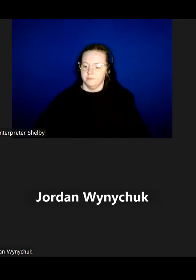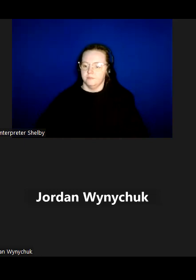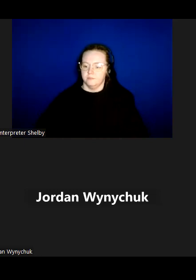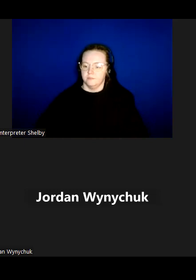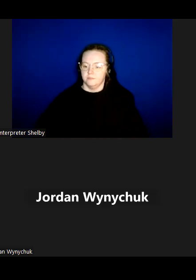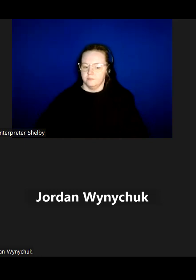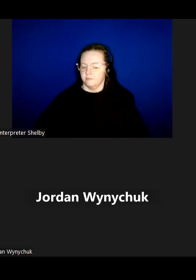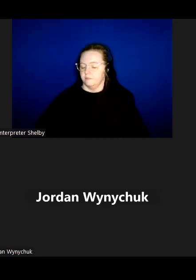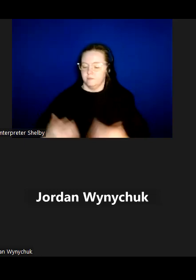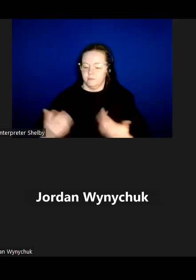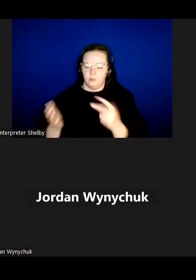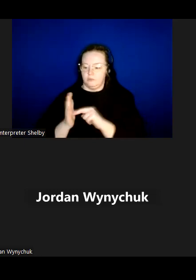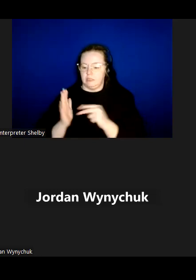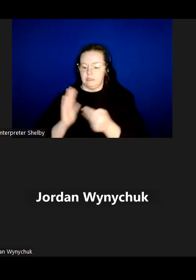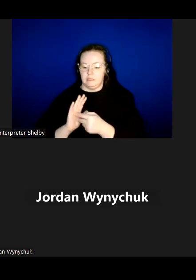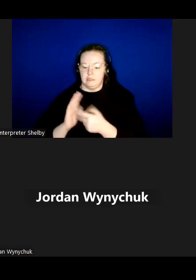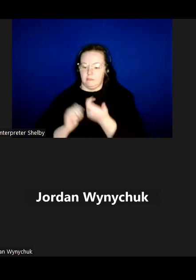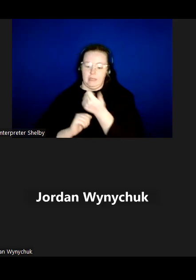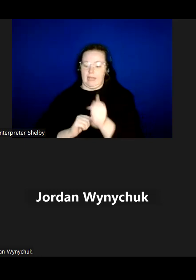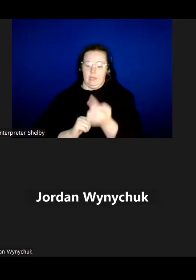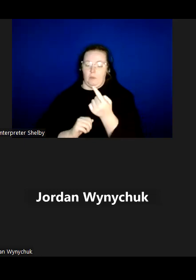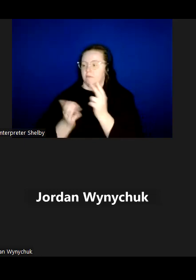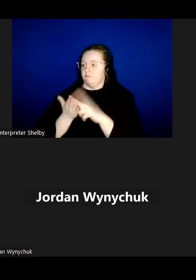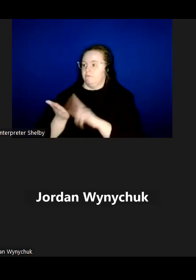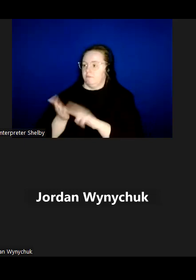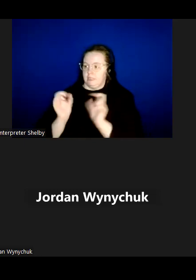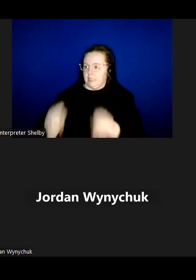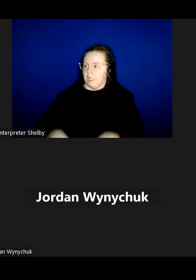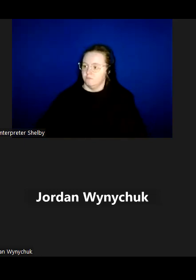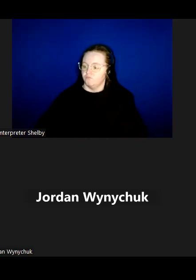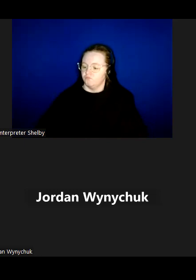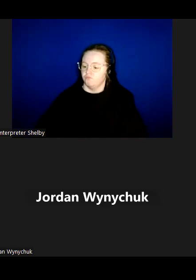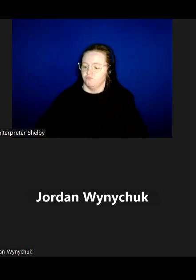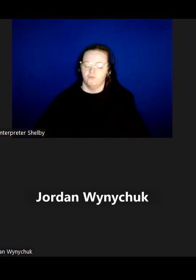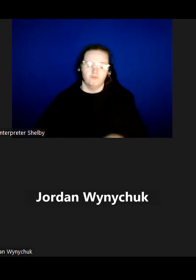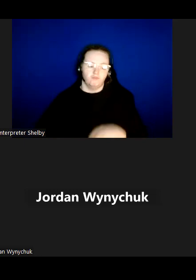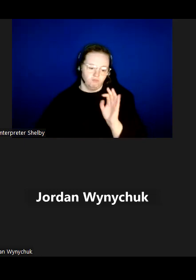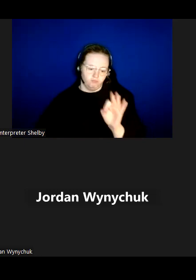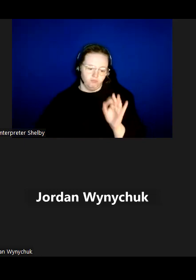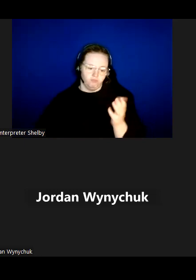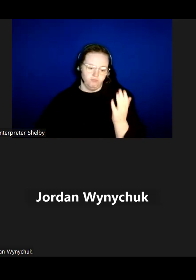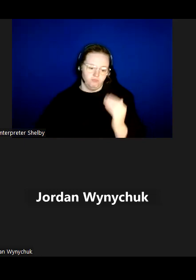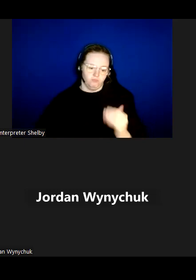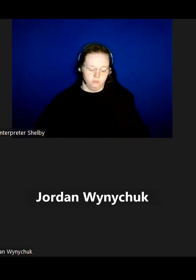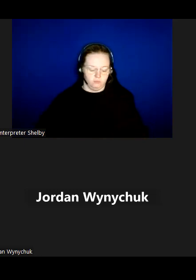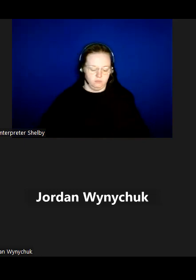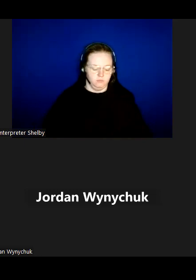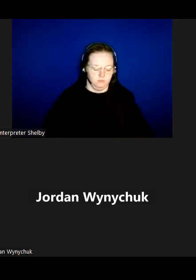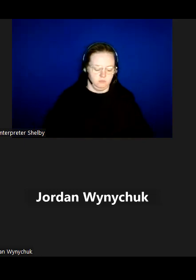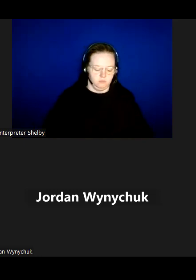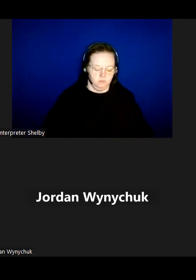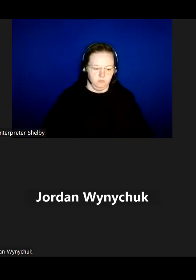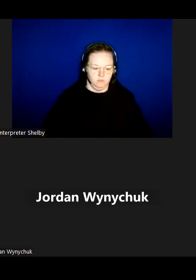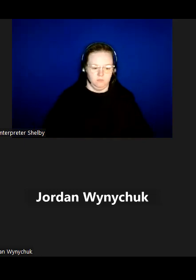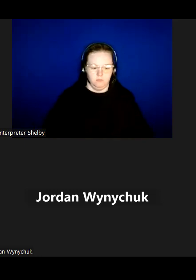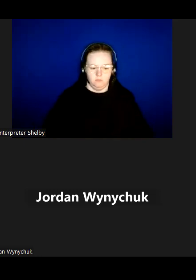So that can be anybody. Okay, perfect. That's the last. Oh, we have another question